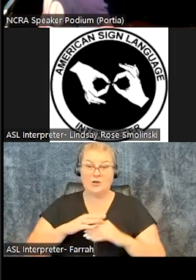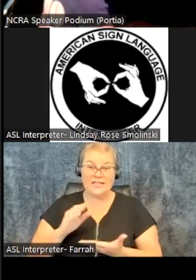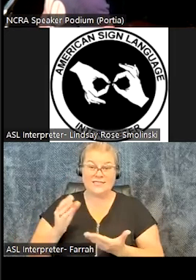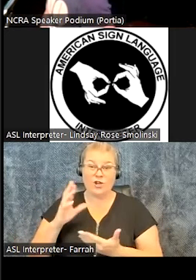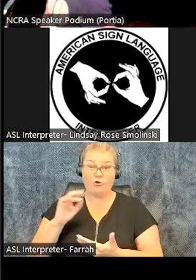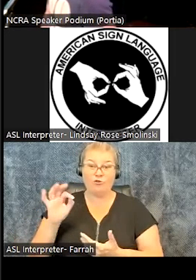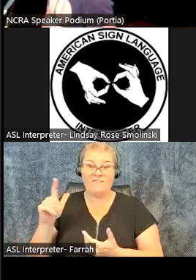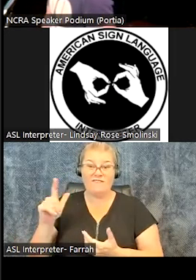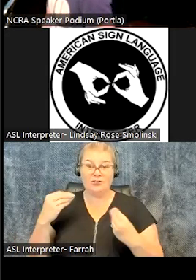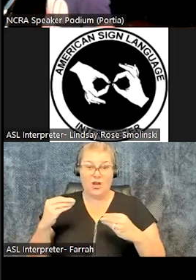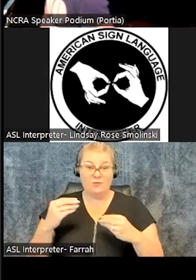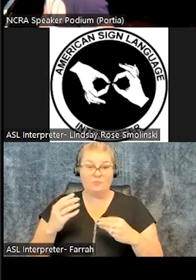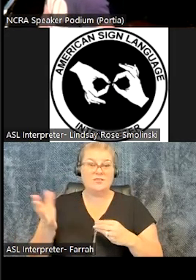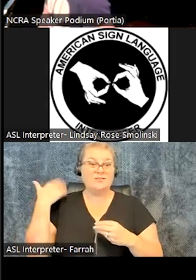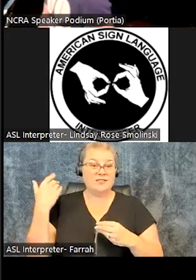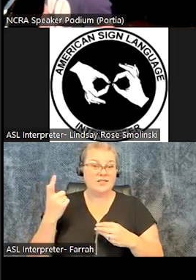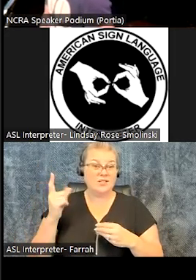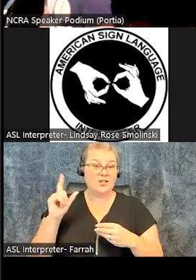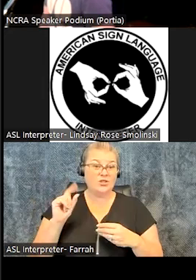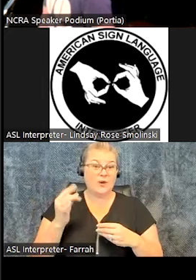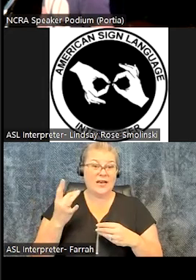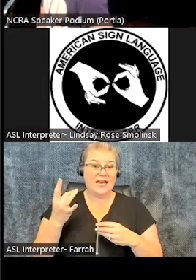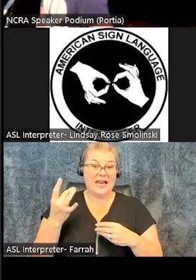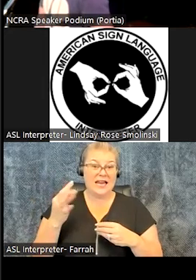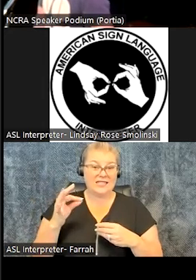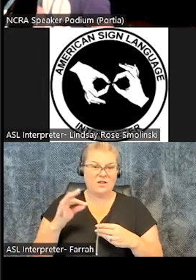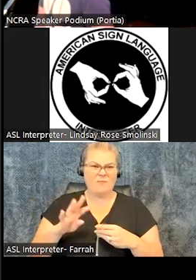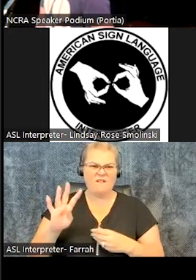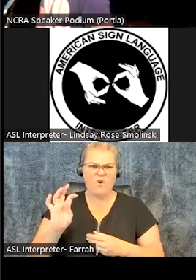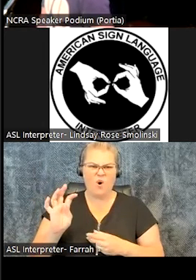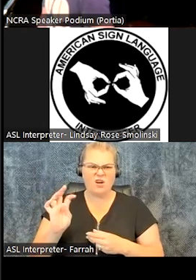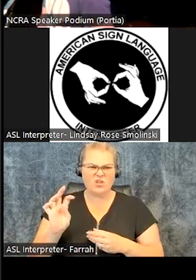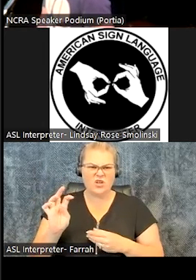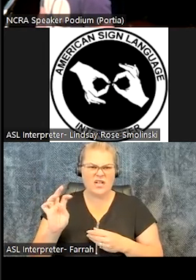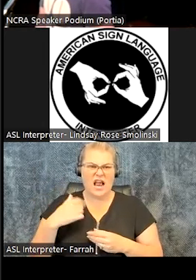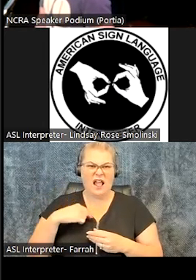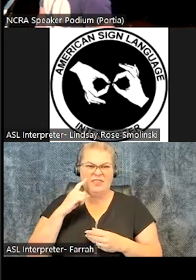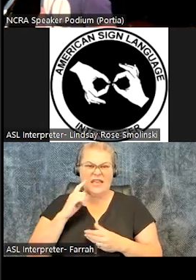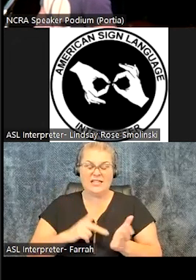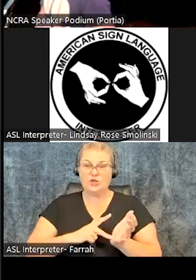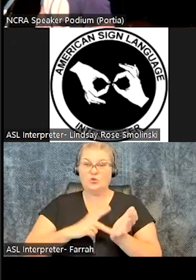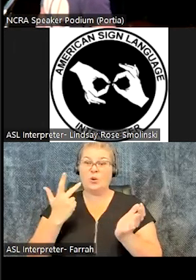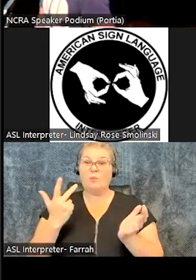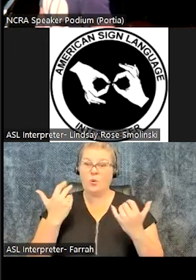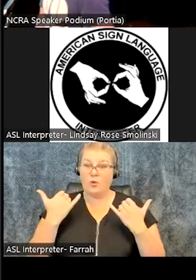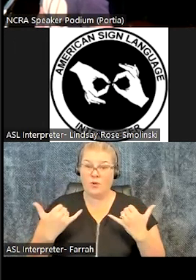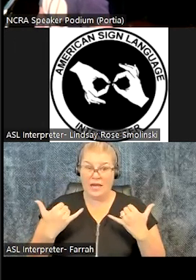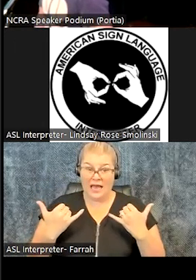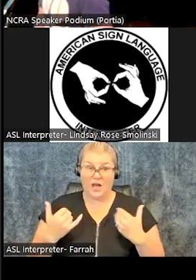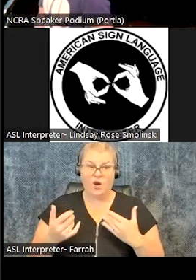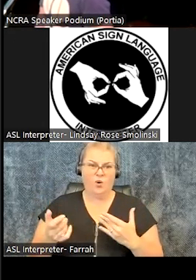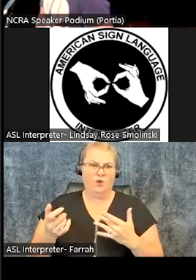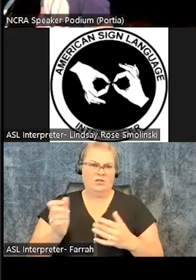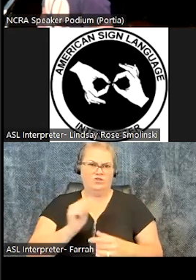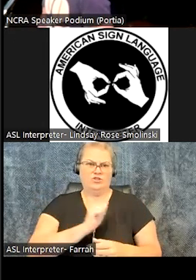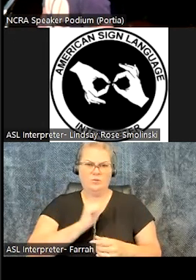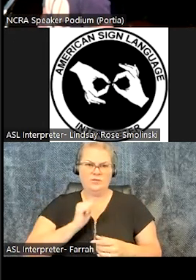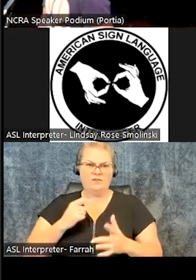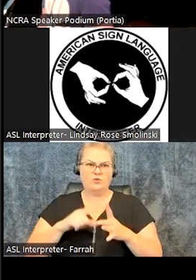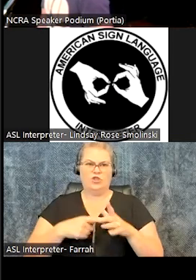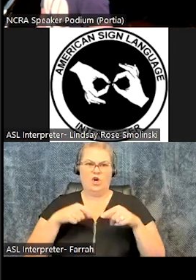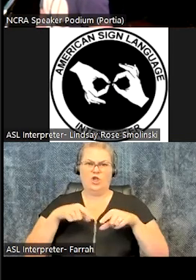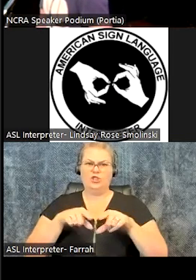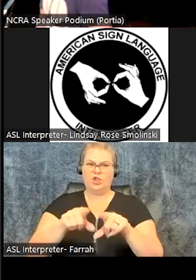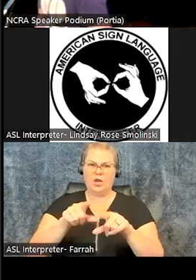an estimated 400 worldwide. I think this number is about triple now. Just ourselves, we started during the pandemic,